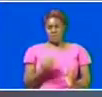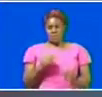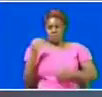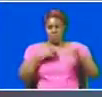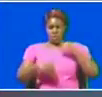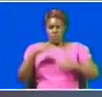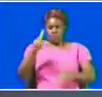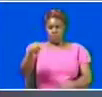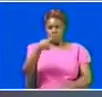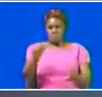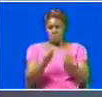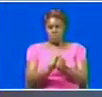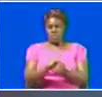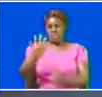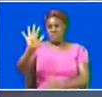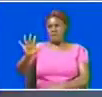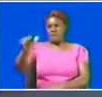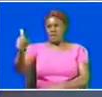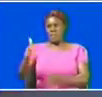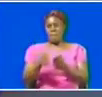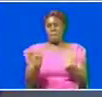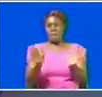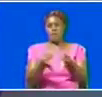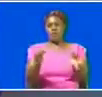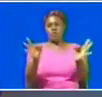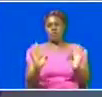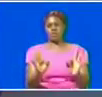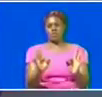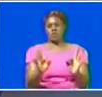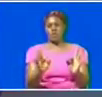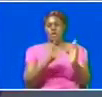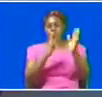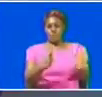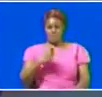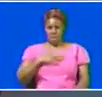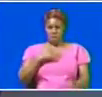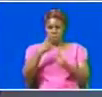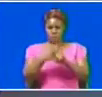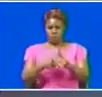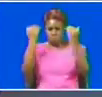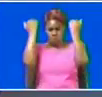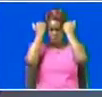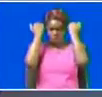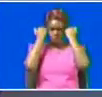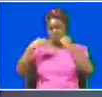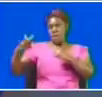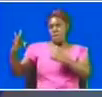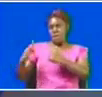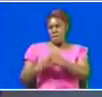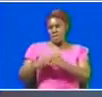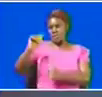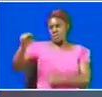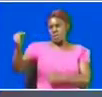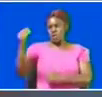corruption charges, together with five other public officers. And as Murimi Mwangi now reports from the corridors of justice, the 8 million